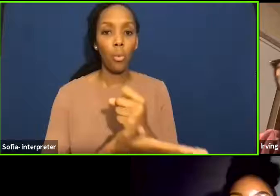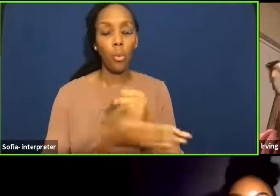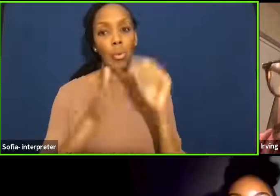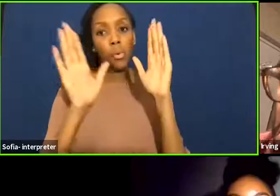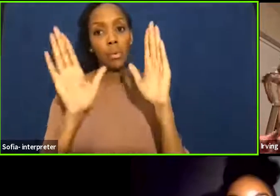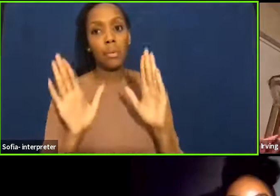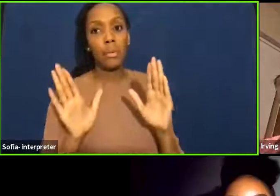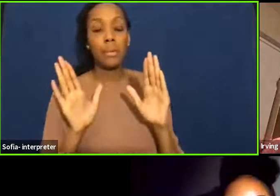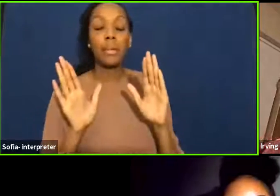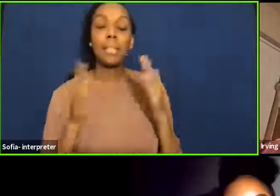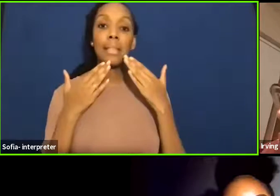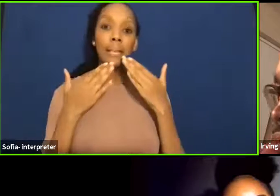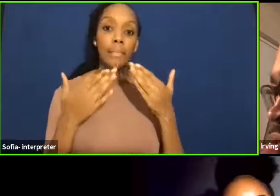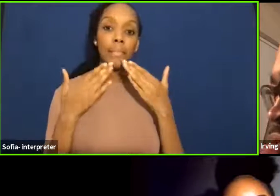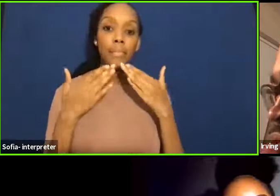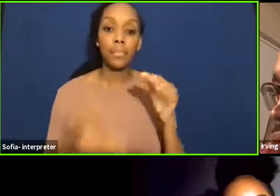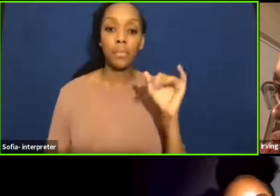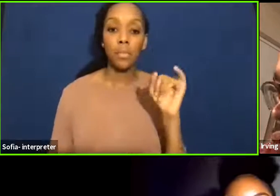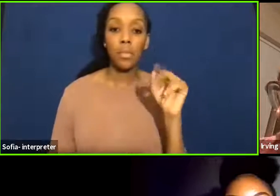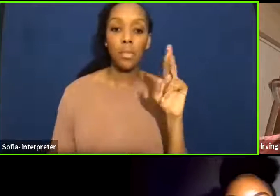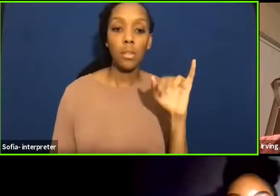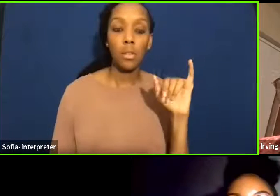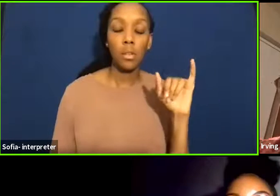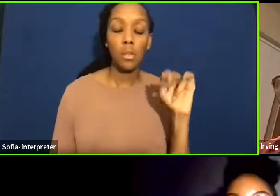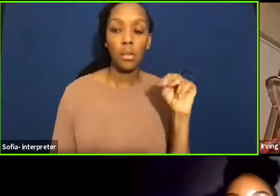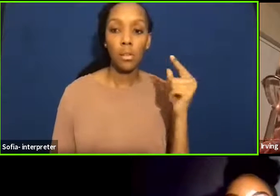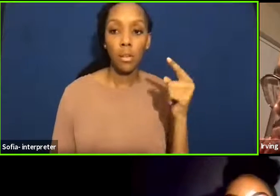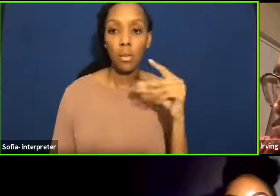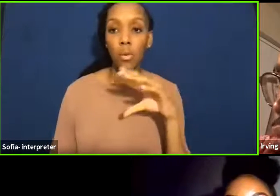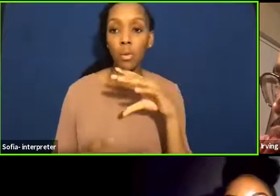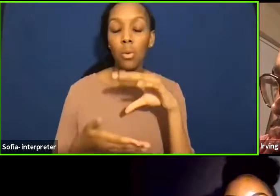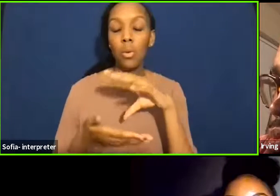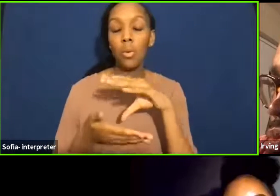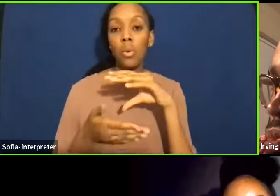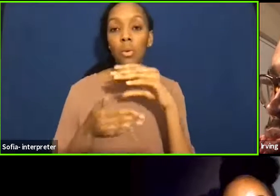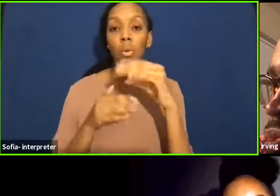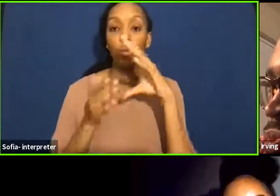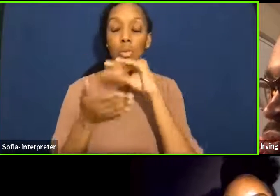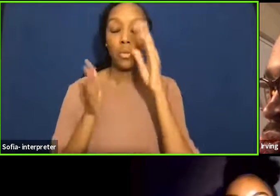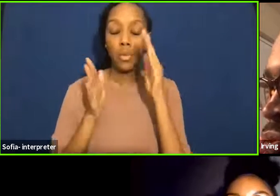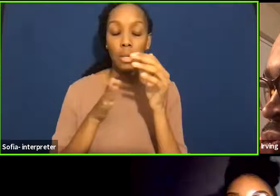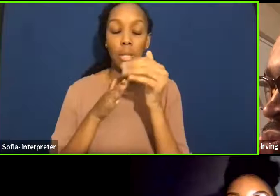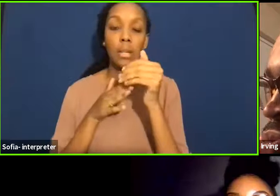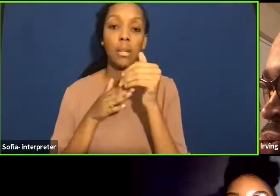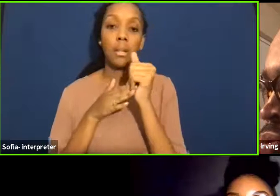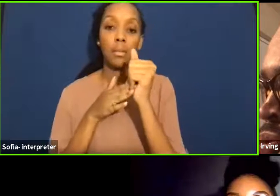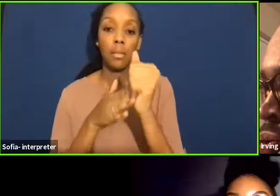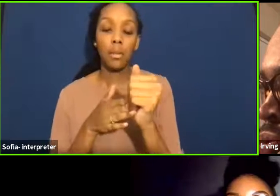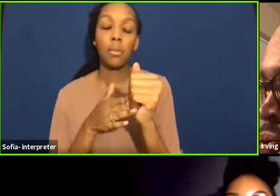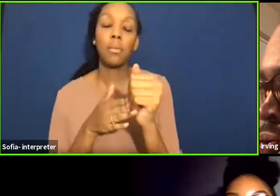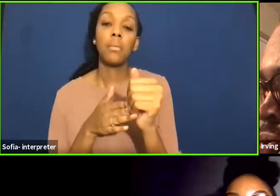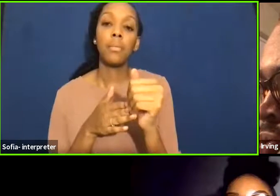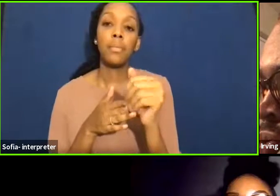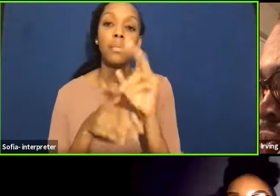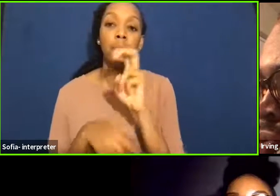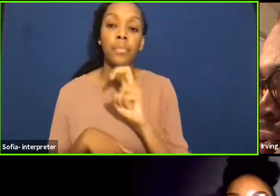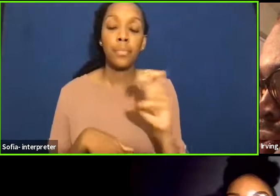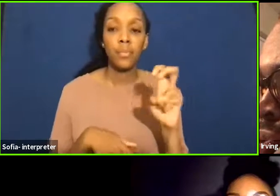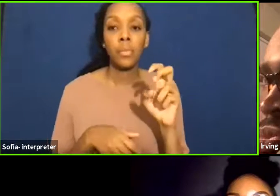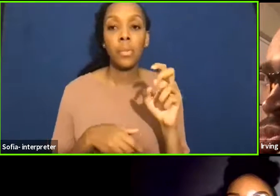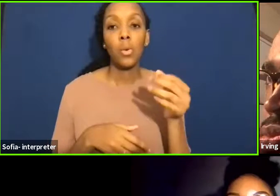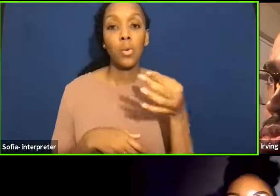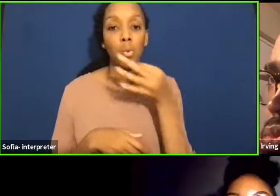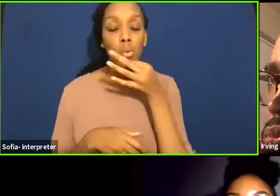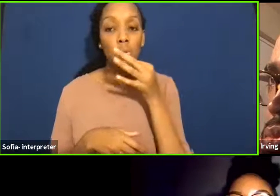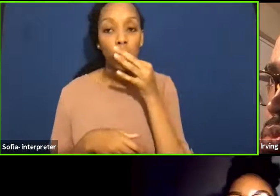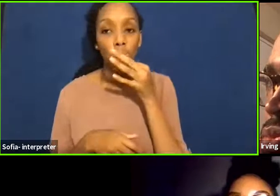see it. Irving said student leader roundtable for transitioning presidents and exec members hosted by